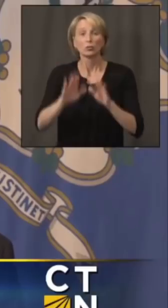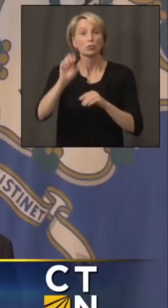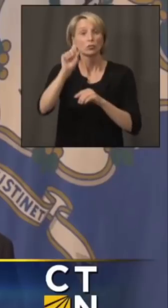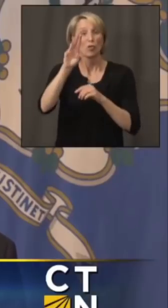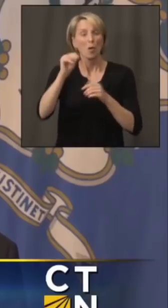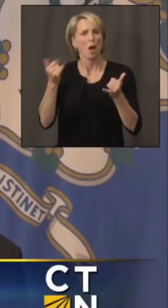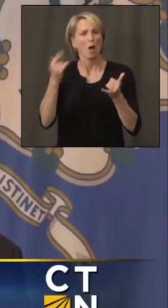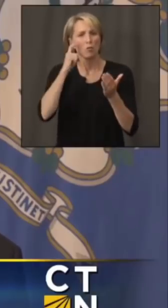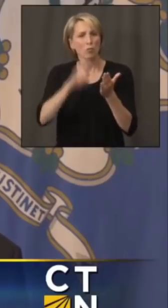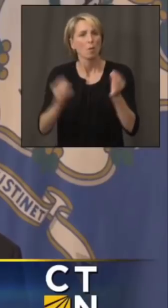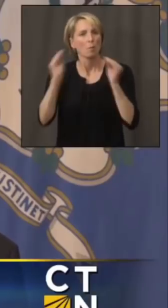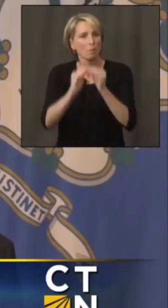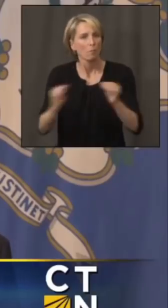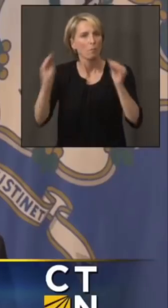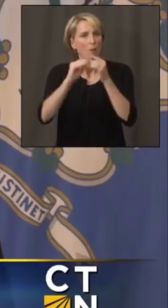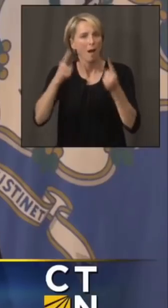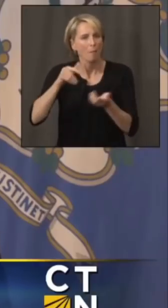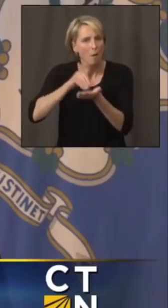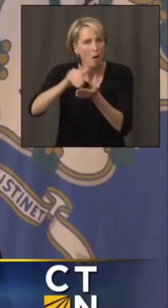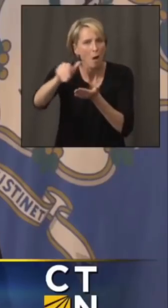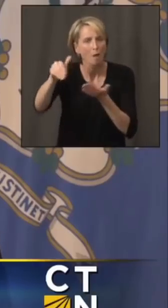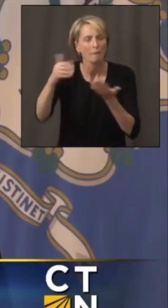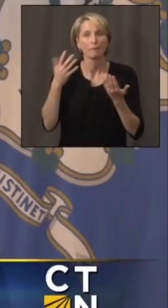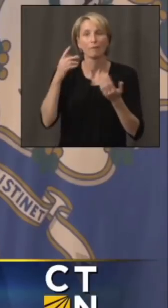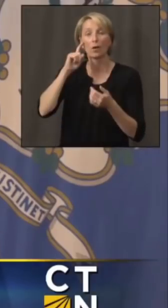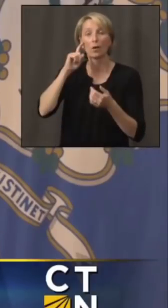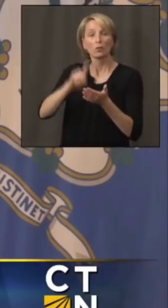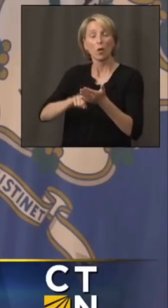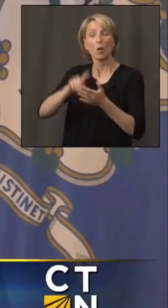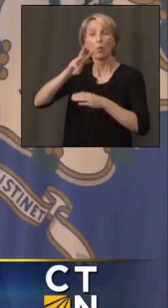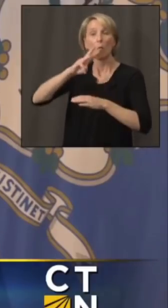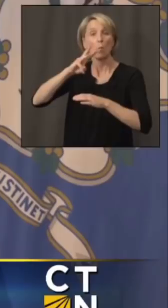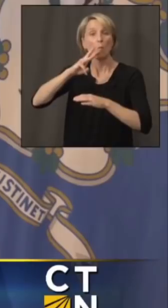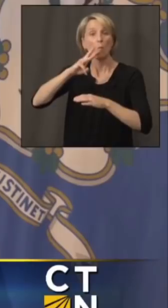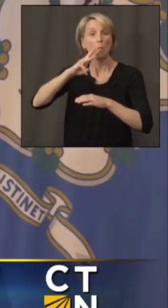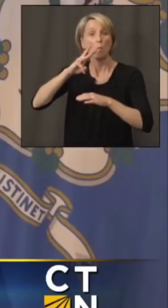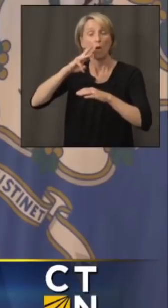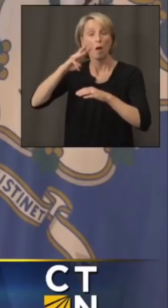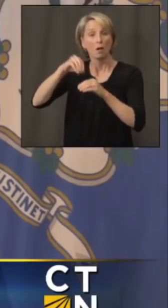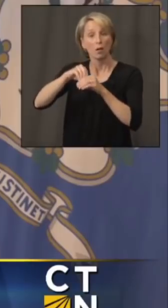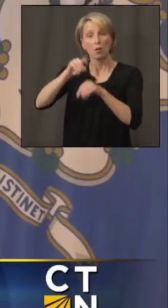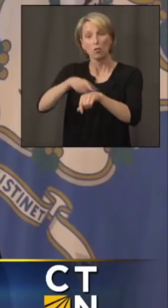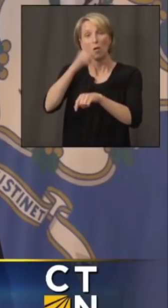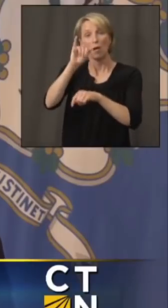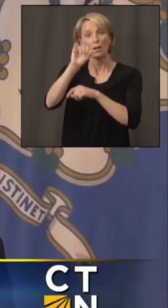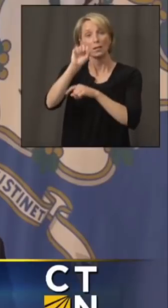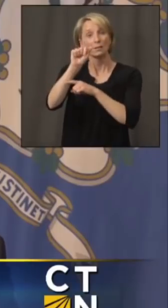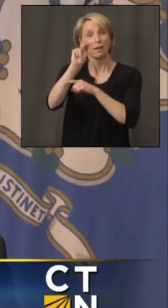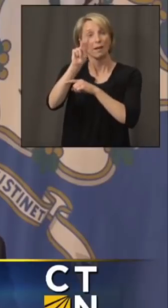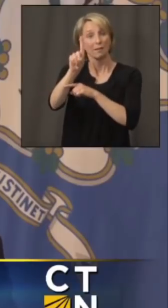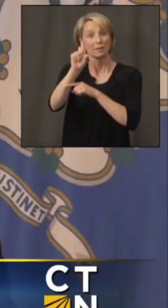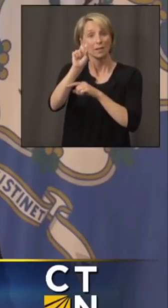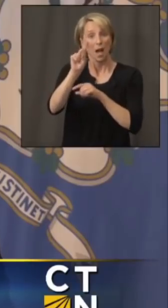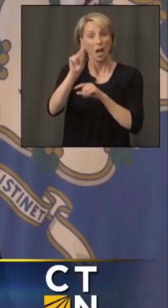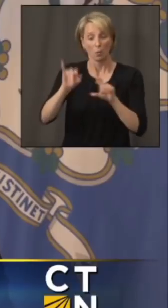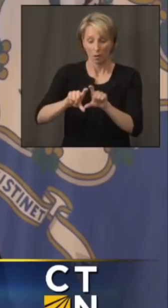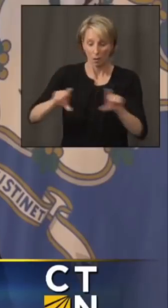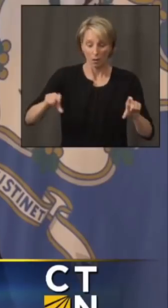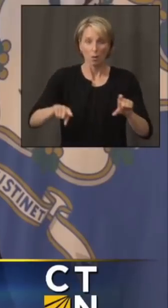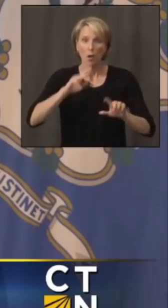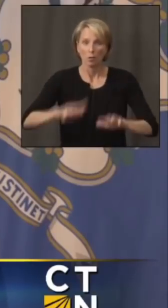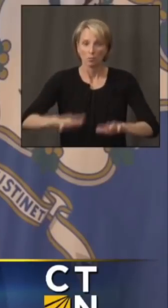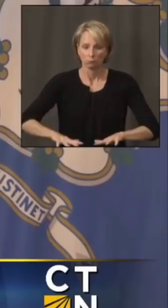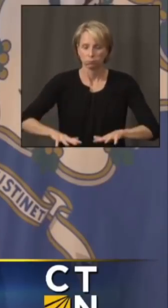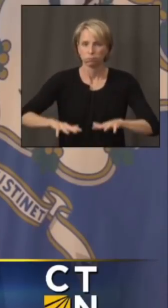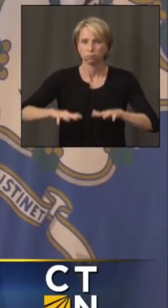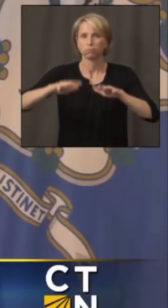more frequently. Then you look at the rising sea coming in from Long Island Sound and the such. Our grid is at some risk, and we